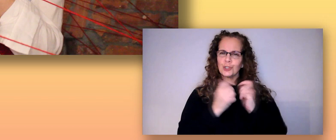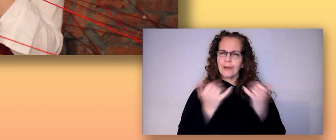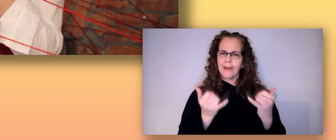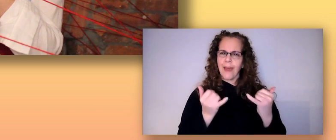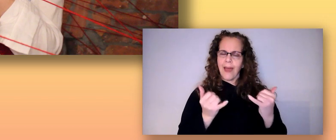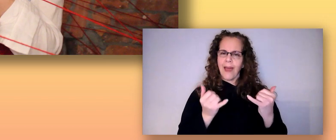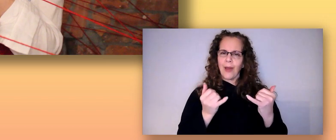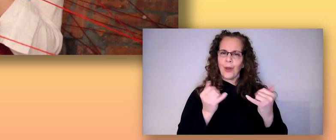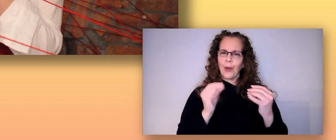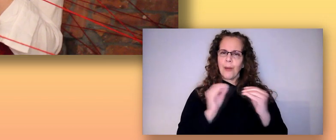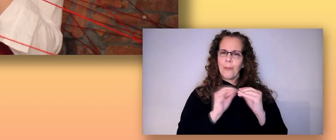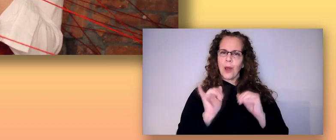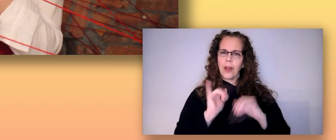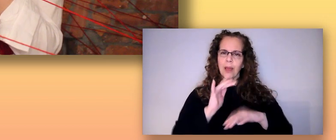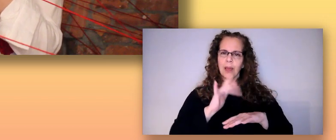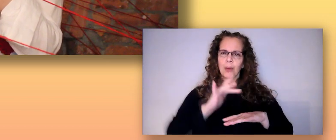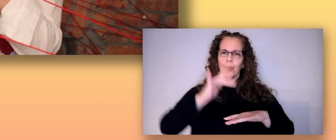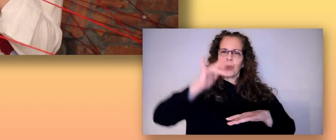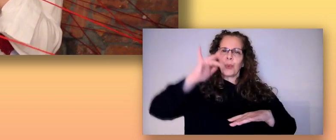rubies.